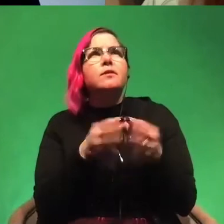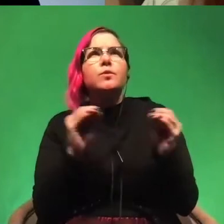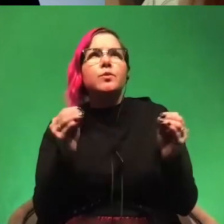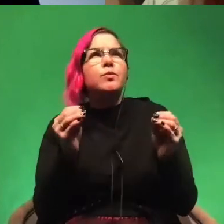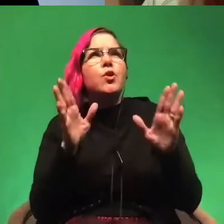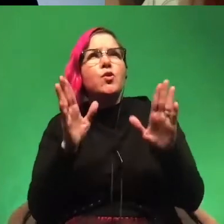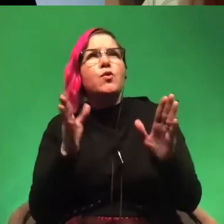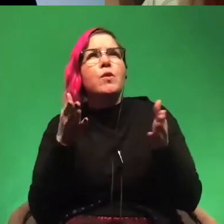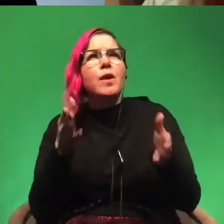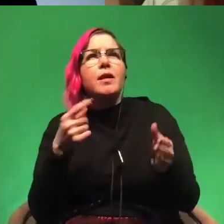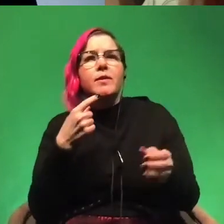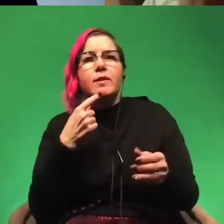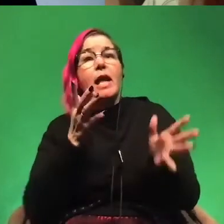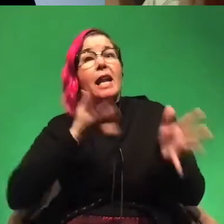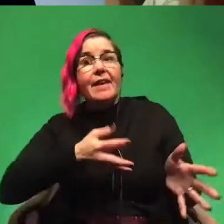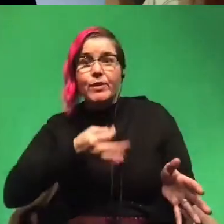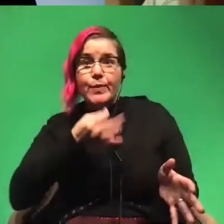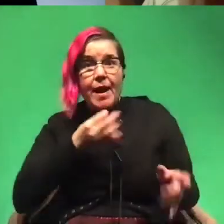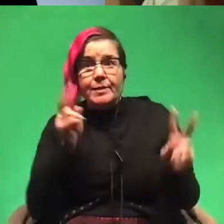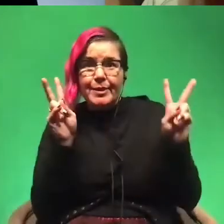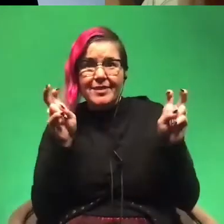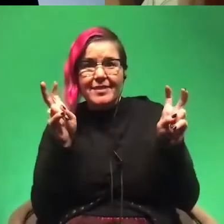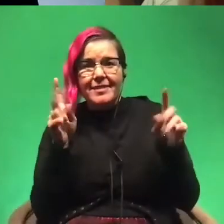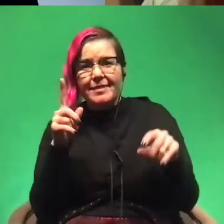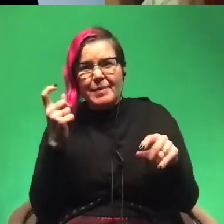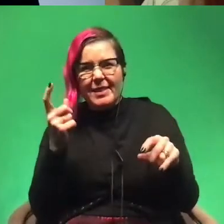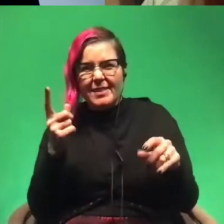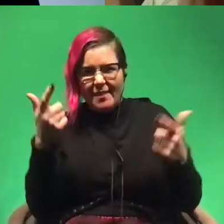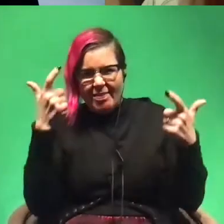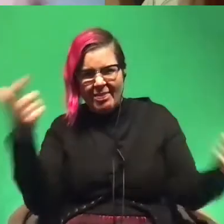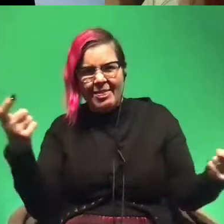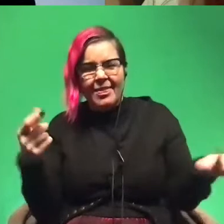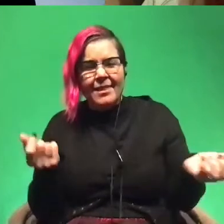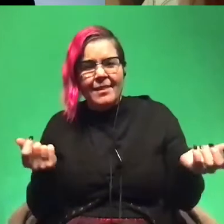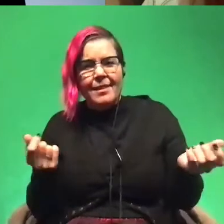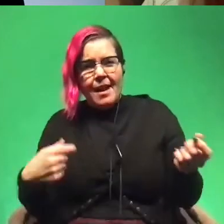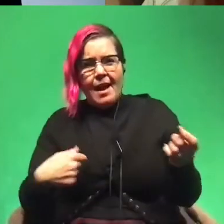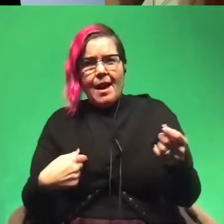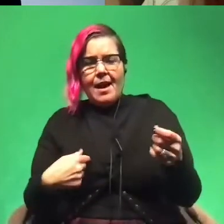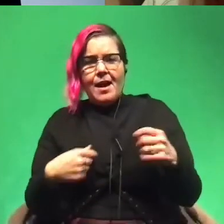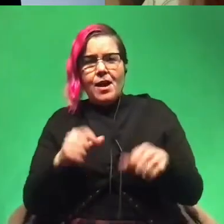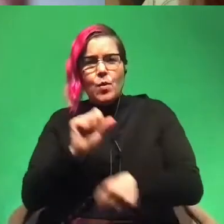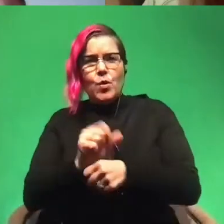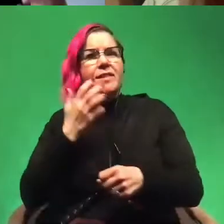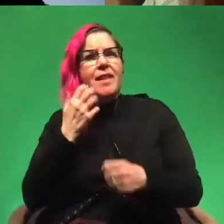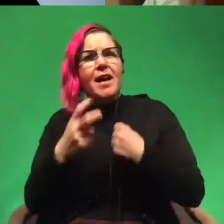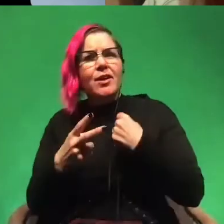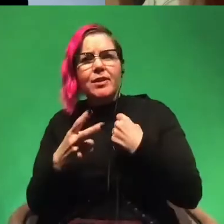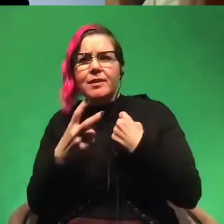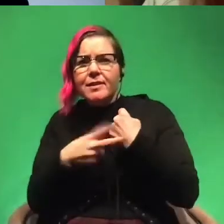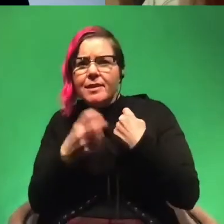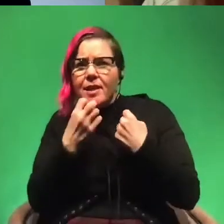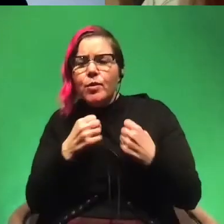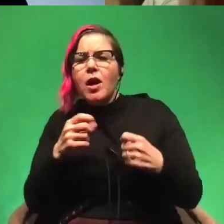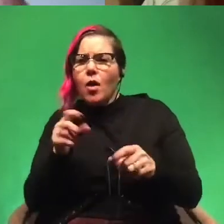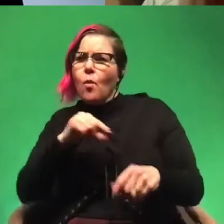to say, leave it to the experts, because that sounds kind of arrogant, right? Like, you know, I worked at a tiger sanctuary. I was qualified to do